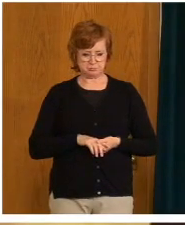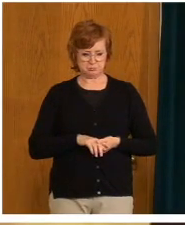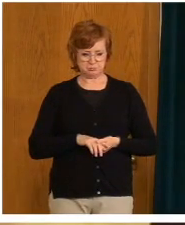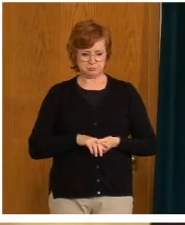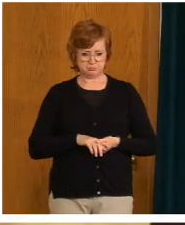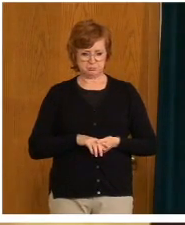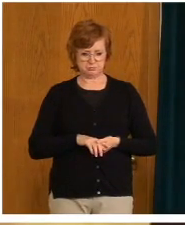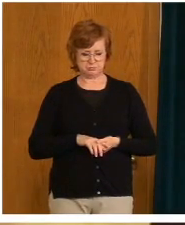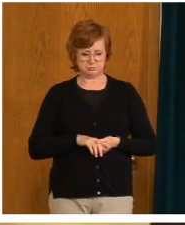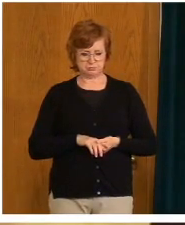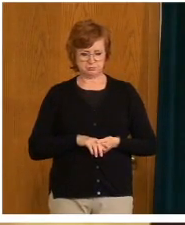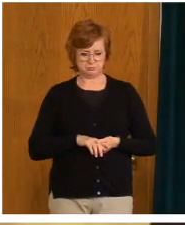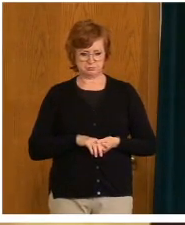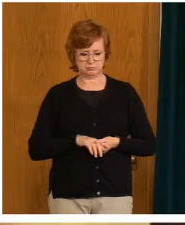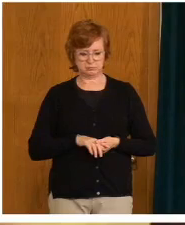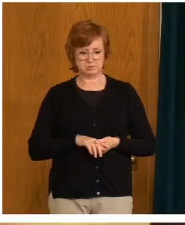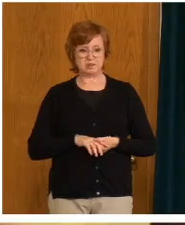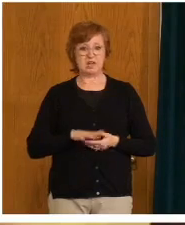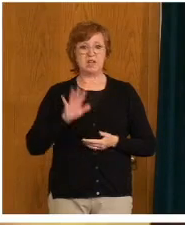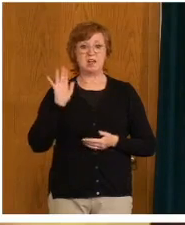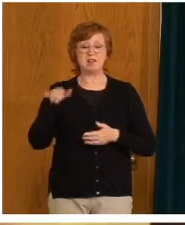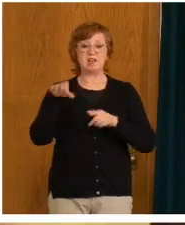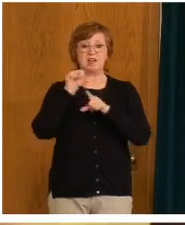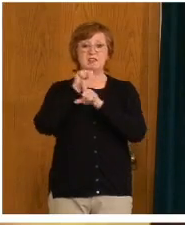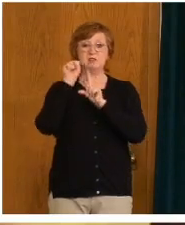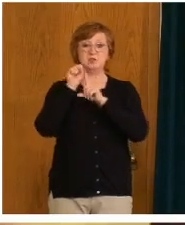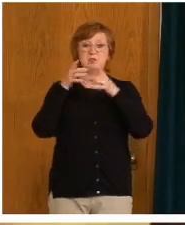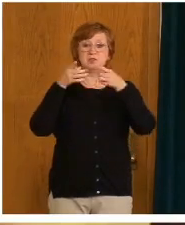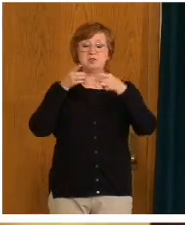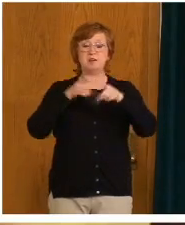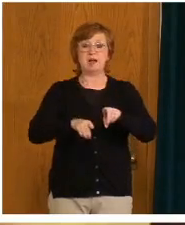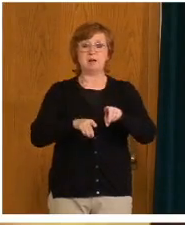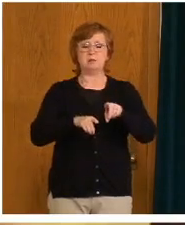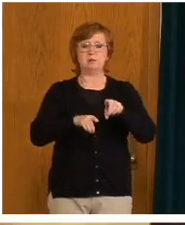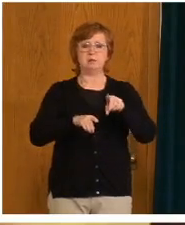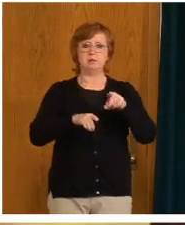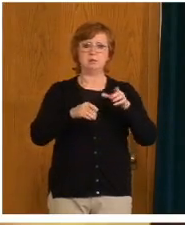breaking the public health orders does have. Anytime there's